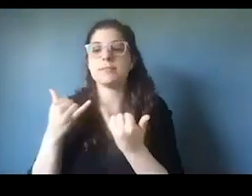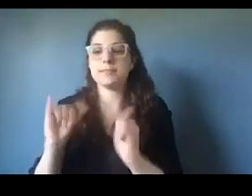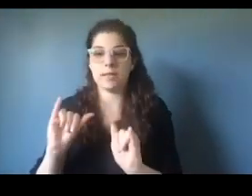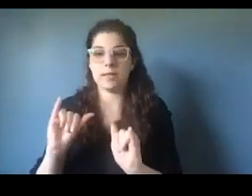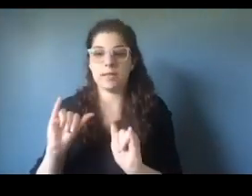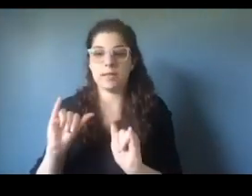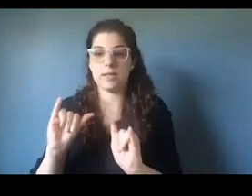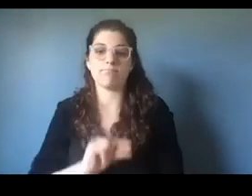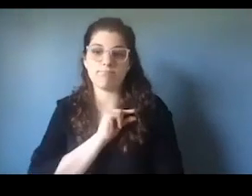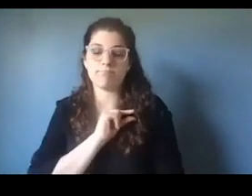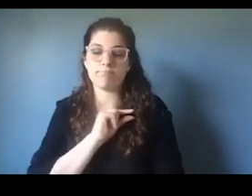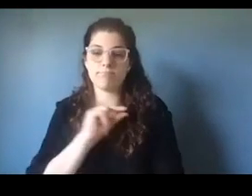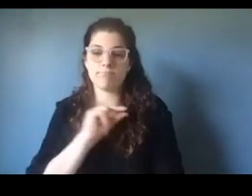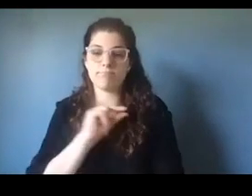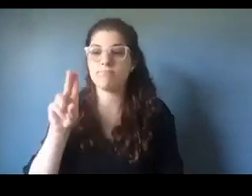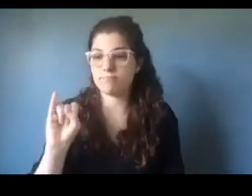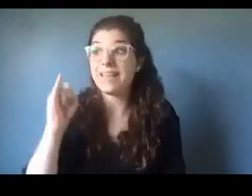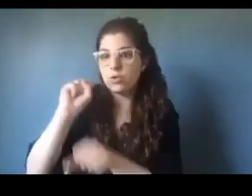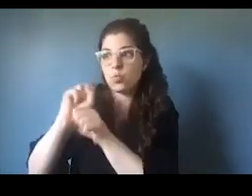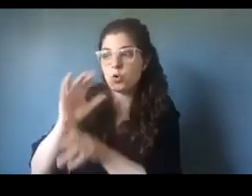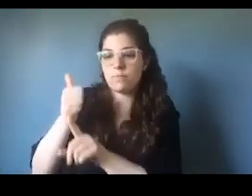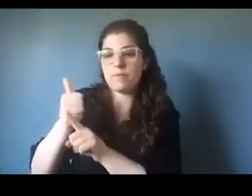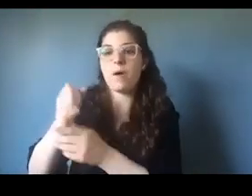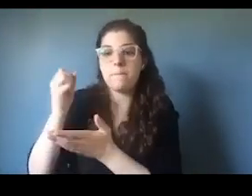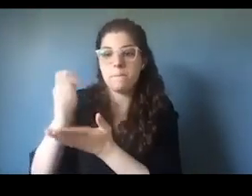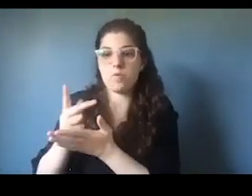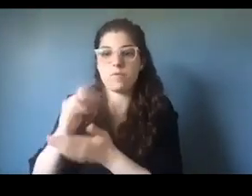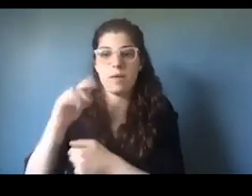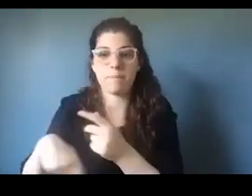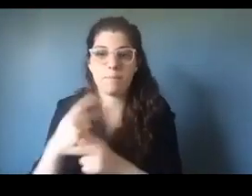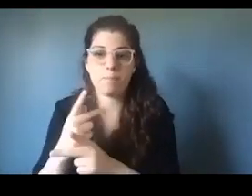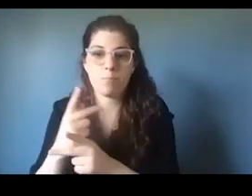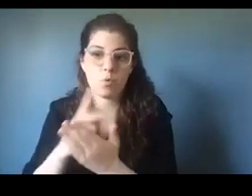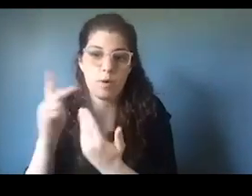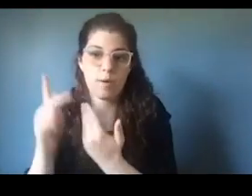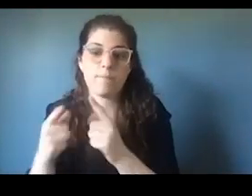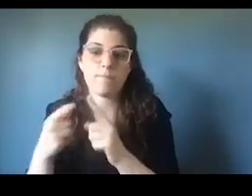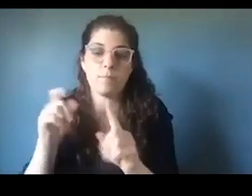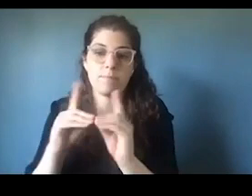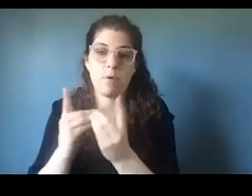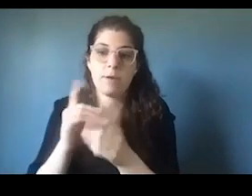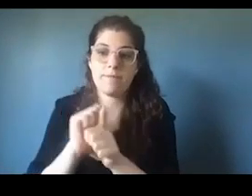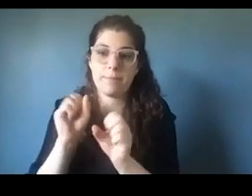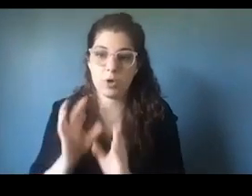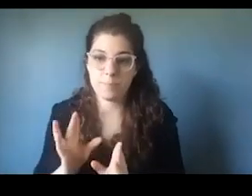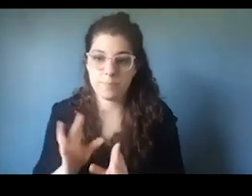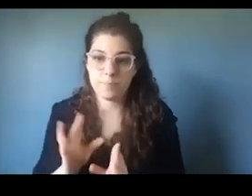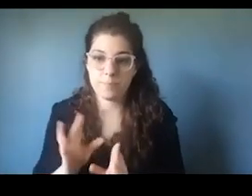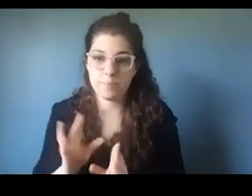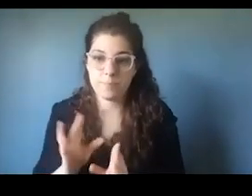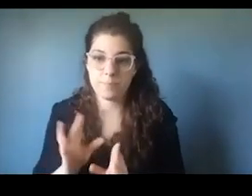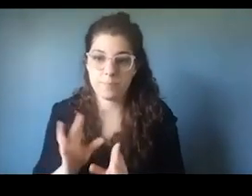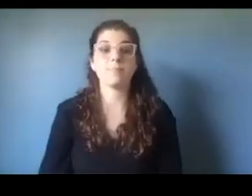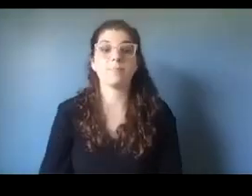long as the employer has been approved for that sort of program by the Department of Labor. Okay. In typical times, in